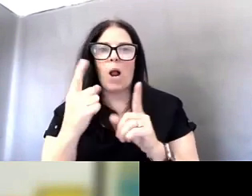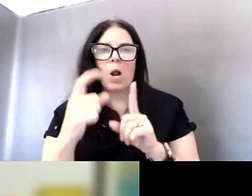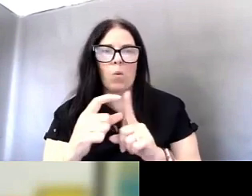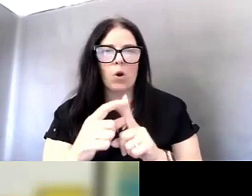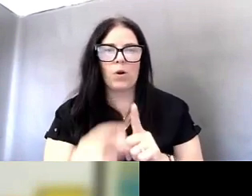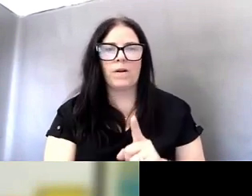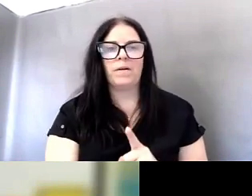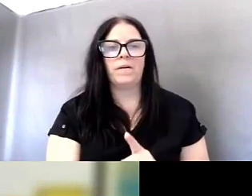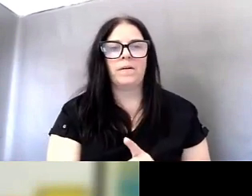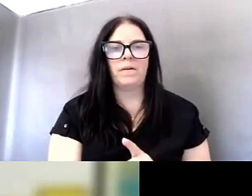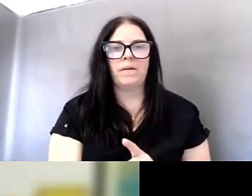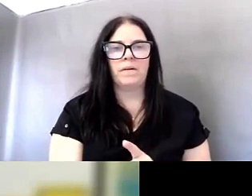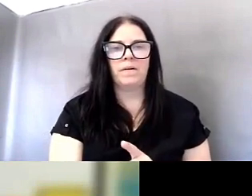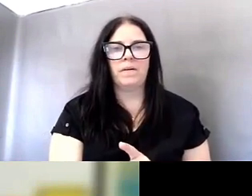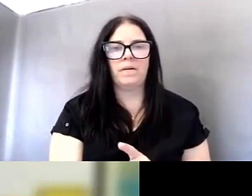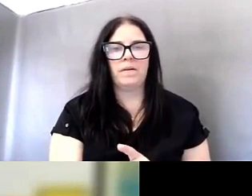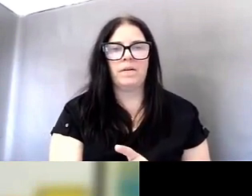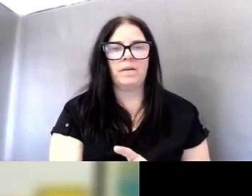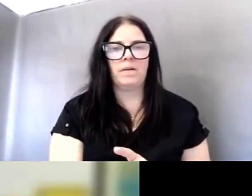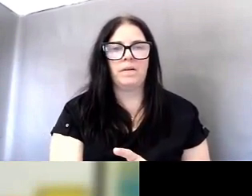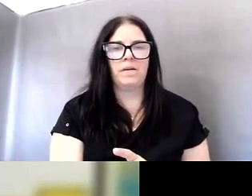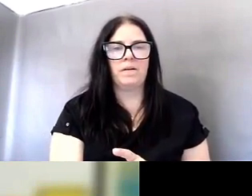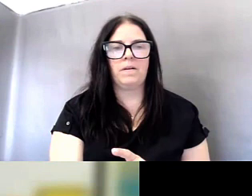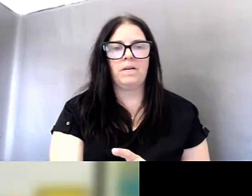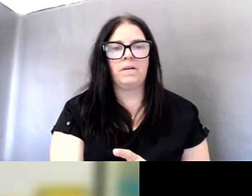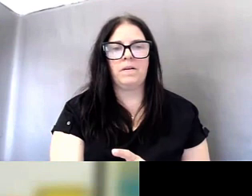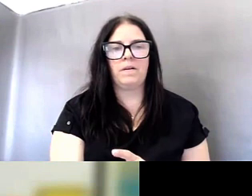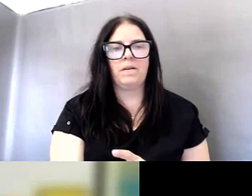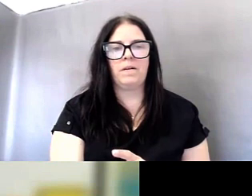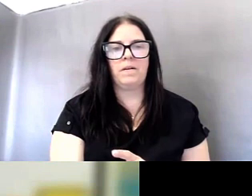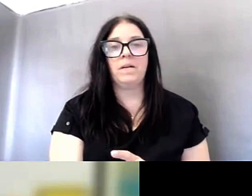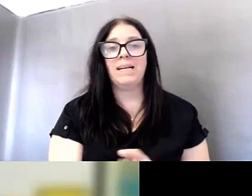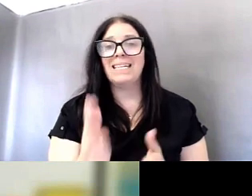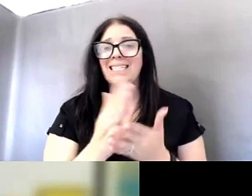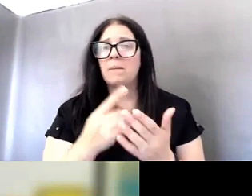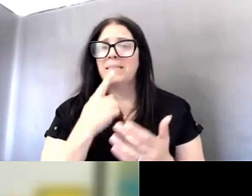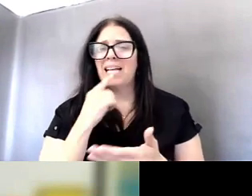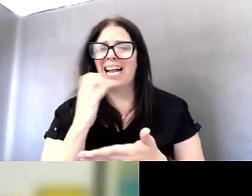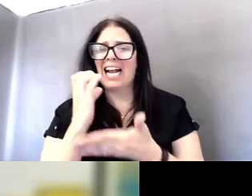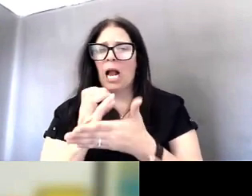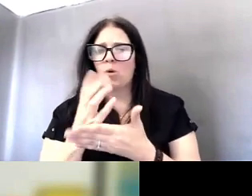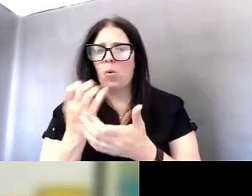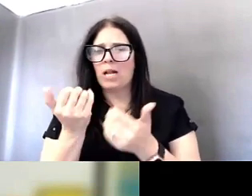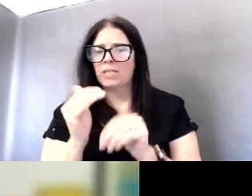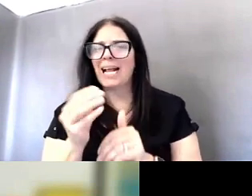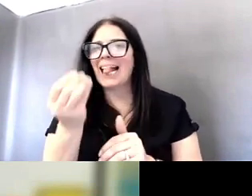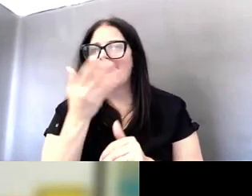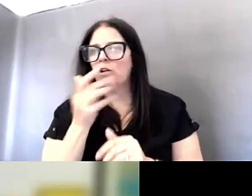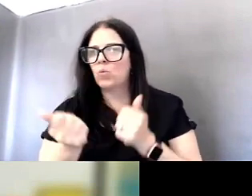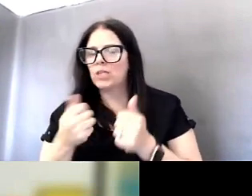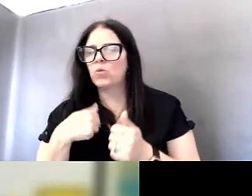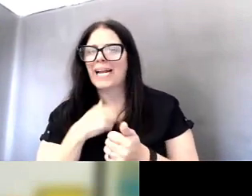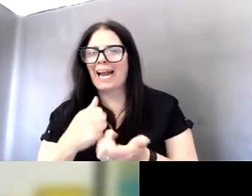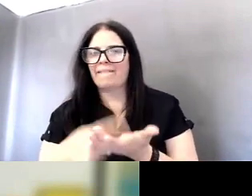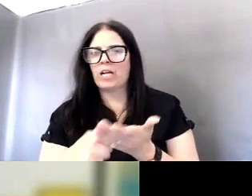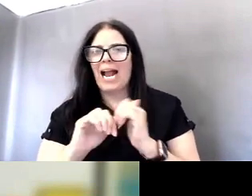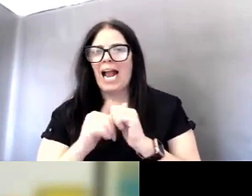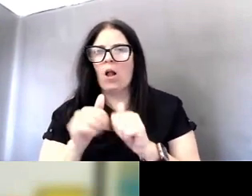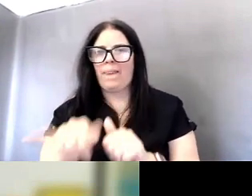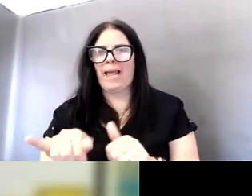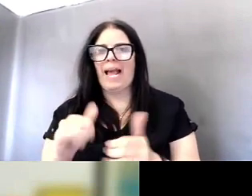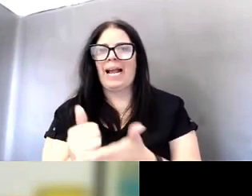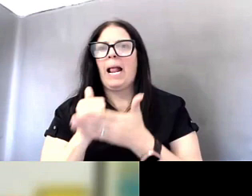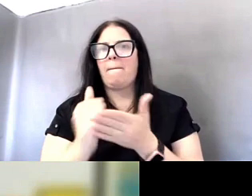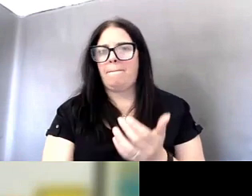resource you liked, but there was a copyright restriction. Again, let us know what's the resource. Maybe there's a way we can, we can chat about how that copyright works.